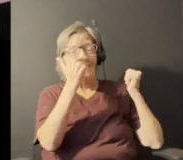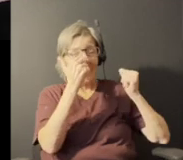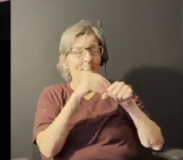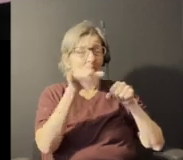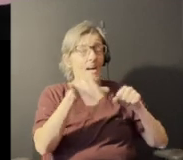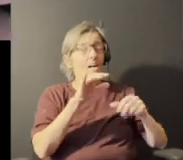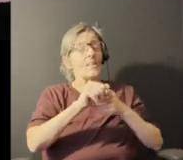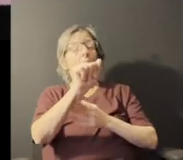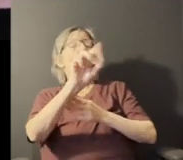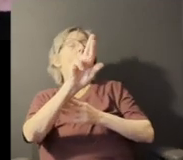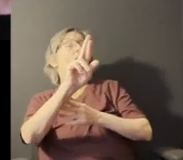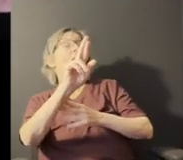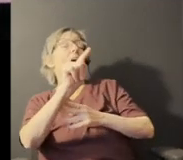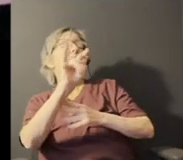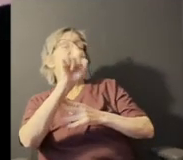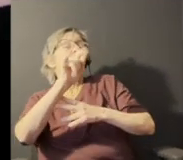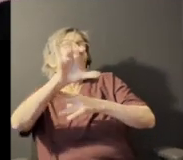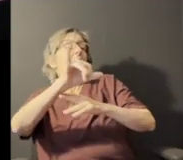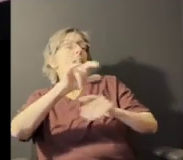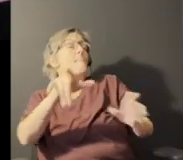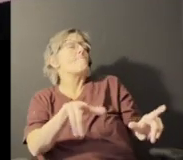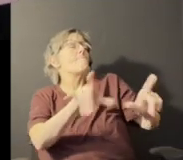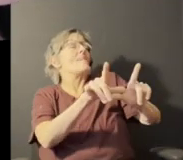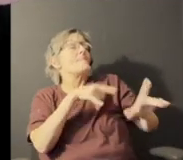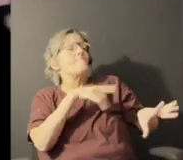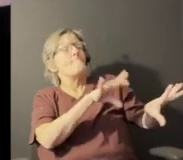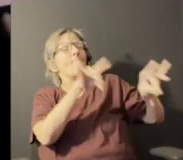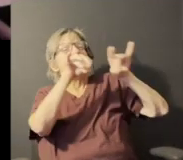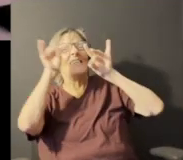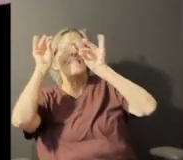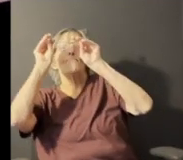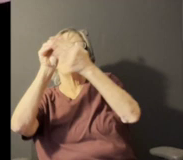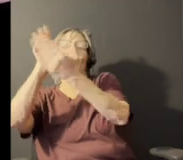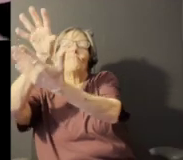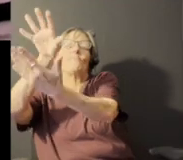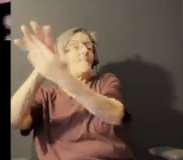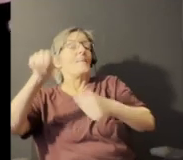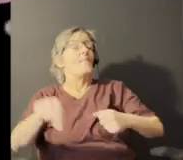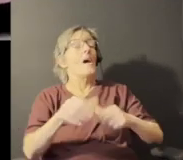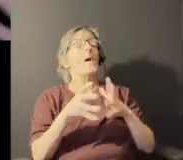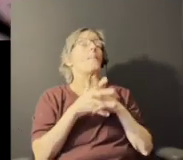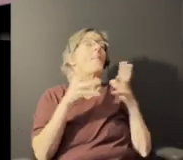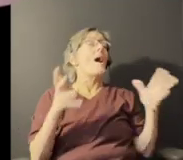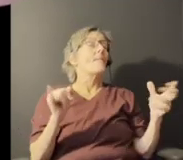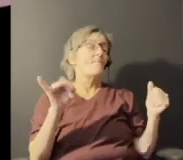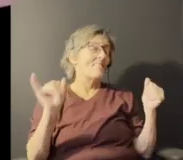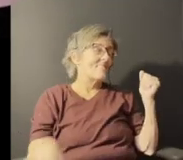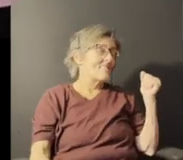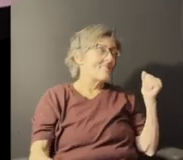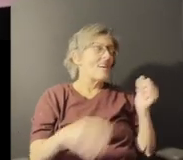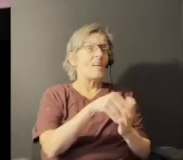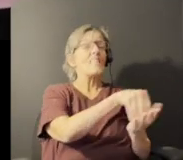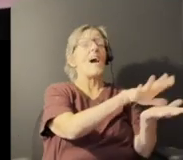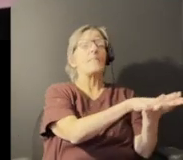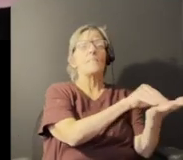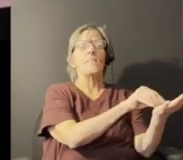some artistic license, we'll say, happening here. But a lot of it still is